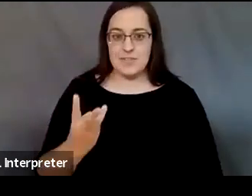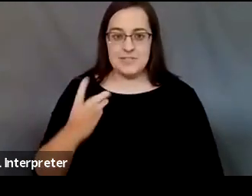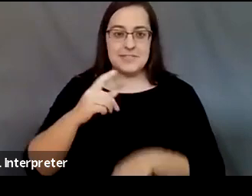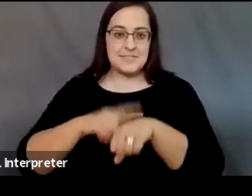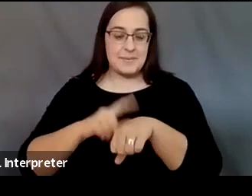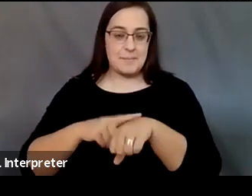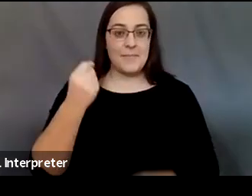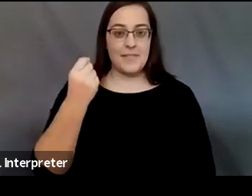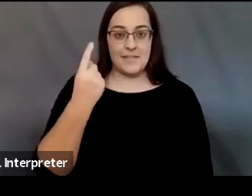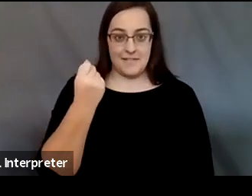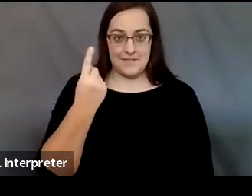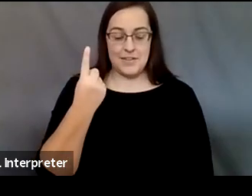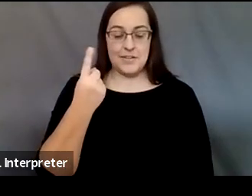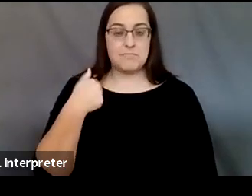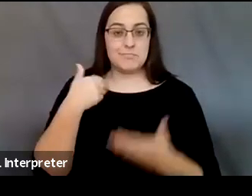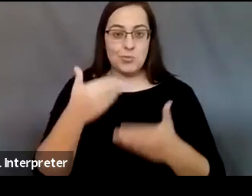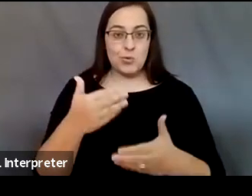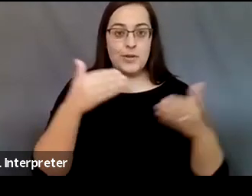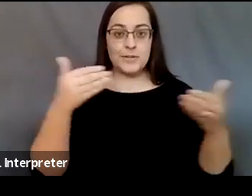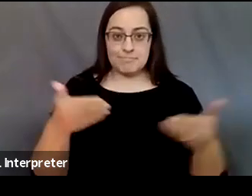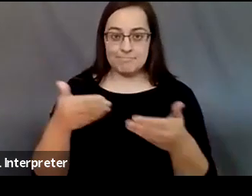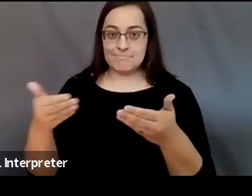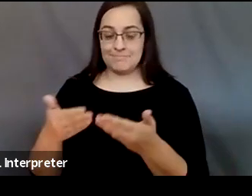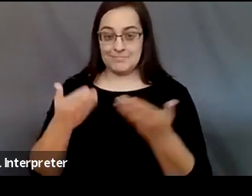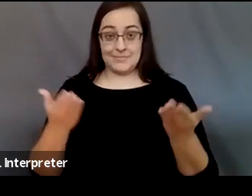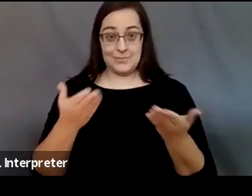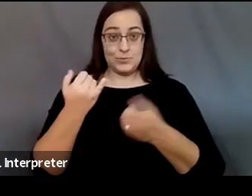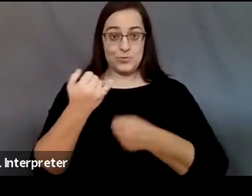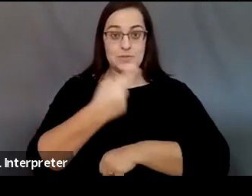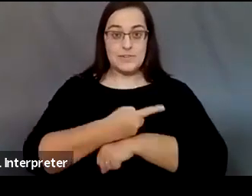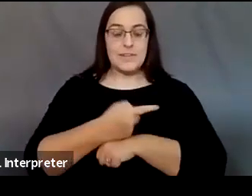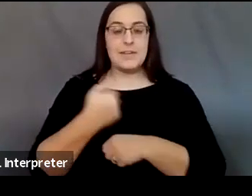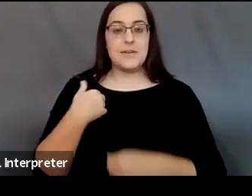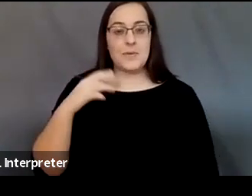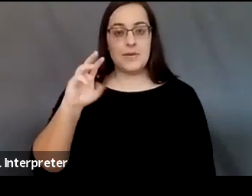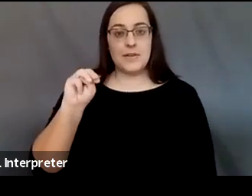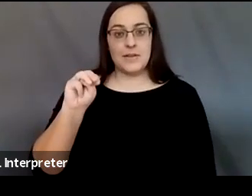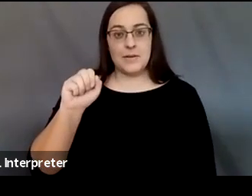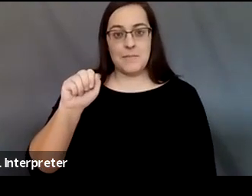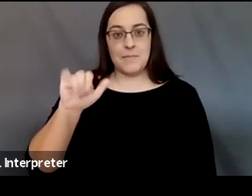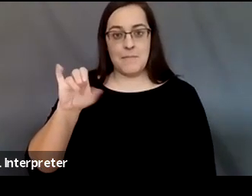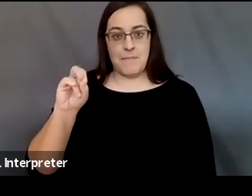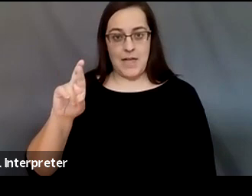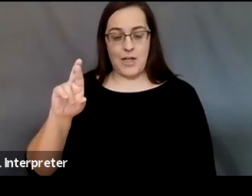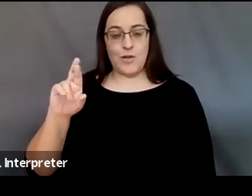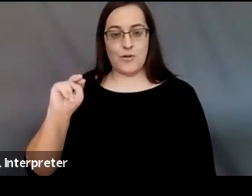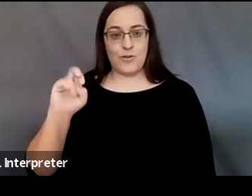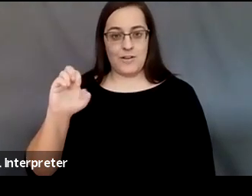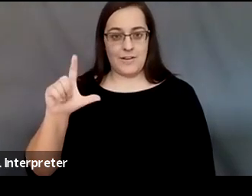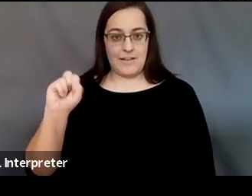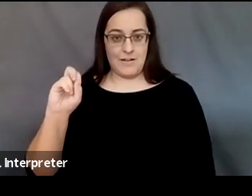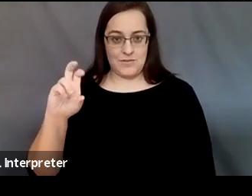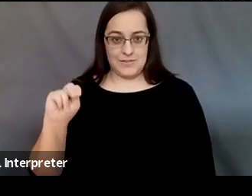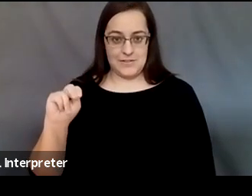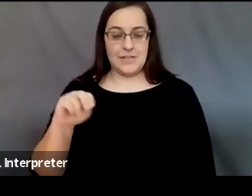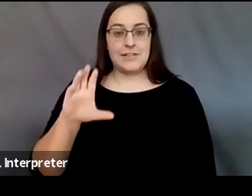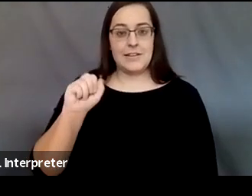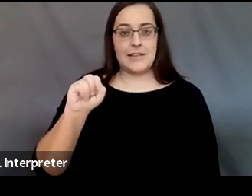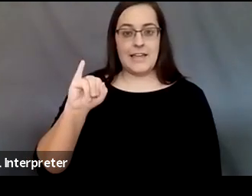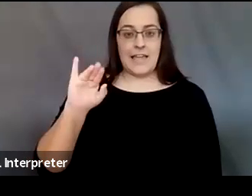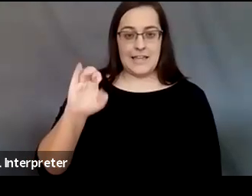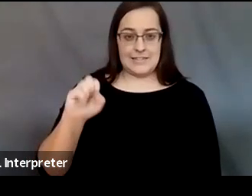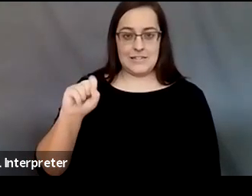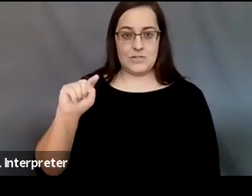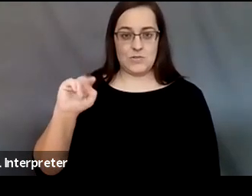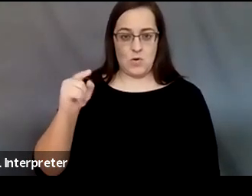11. Let me go ahead and introduce who is on our panel today. We're joined by Amarillo Mayor Ginger Nelson, Casie Stoughton,